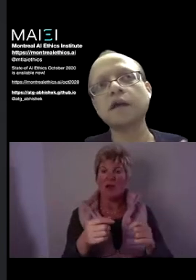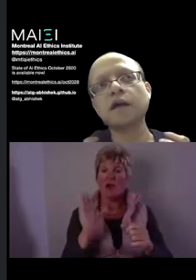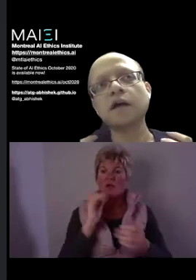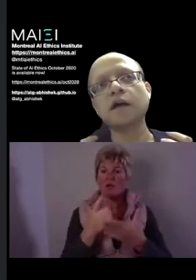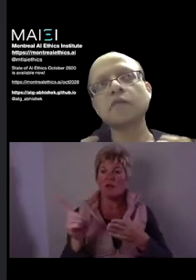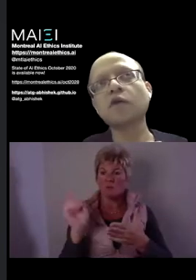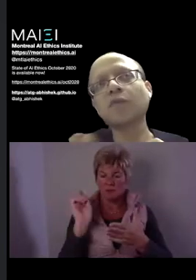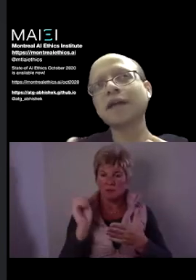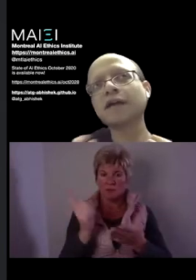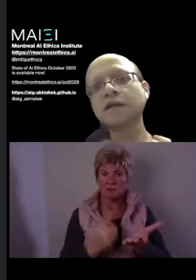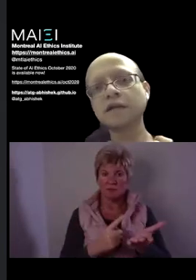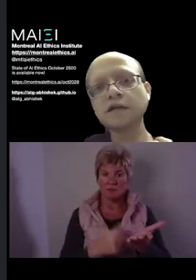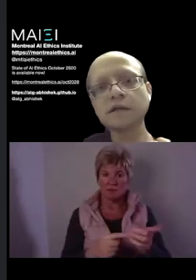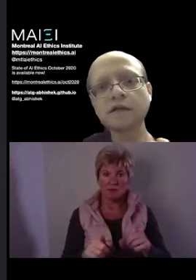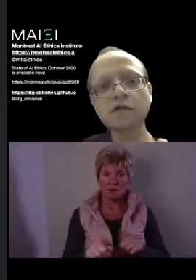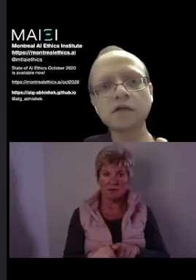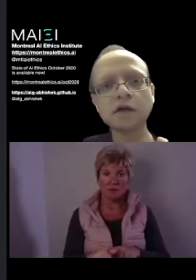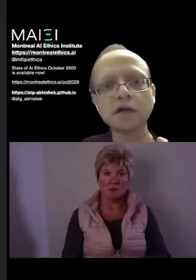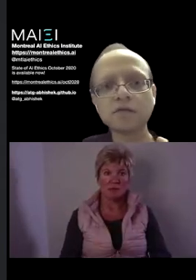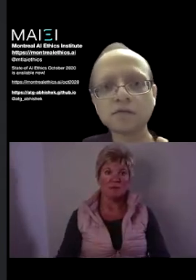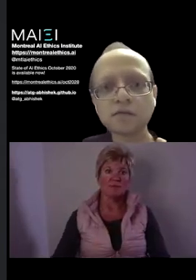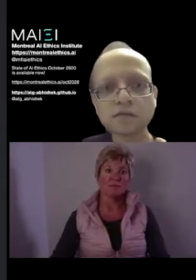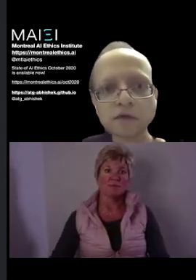there's the more complicated techniques that you're